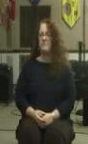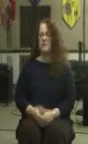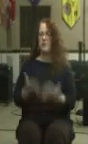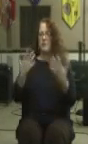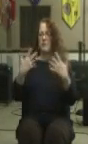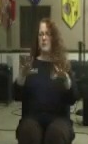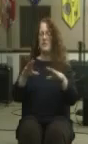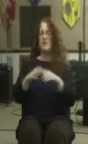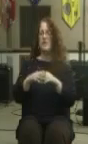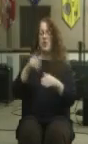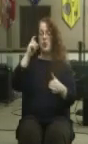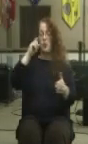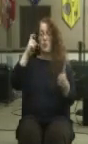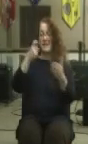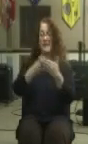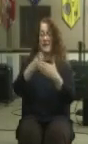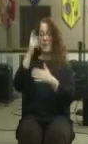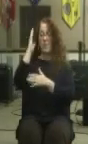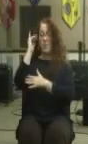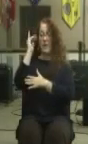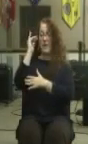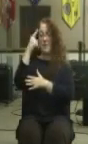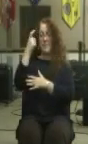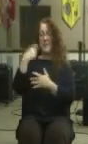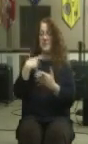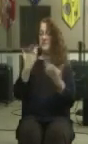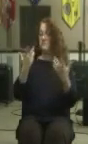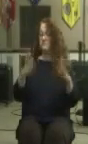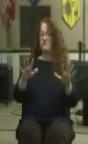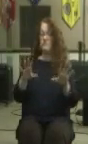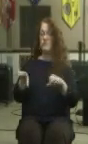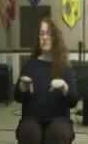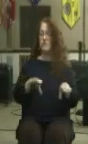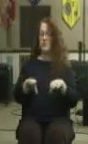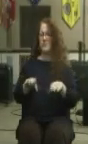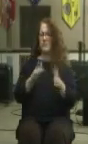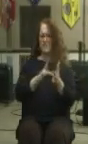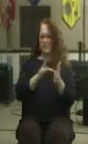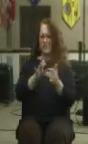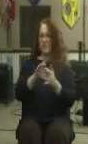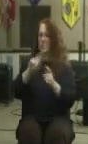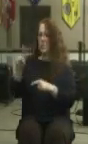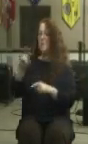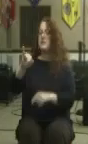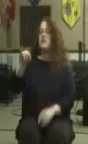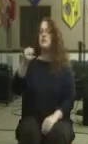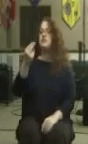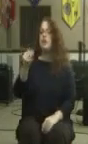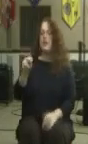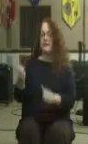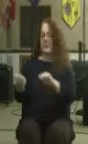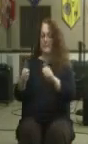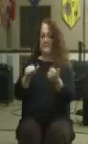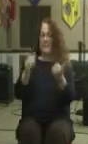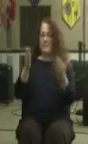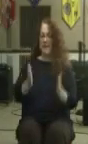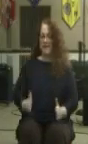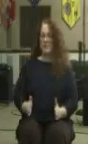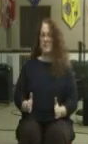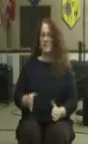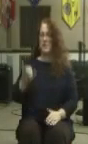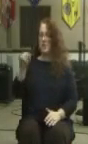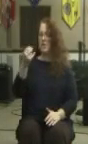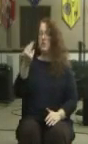That's all it is. You've already been doing it. You are recognized now because you have already been doing it. Jesus went to John the